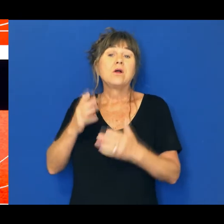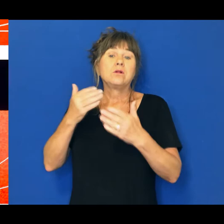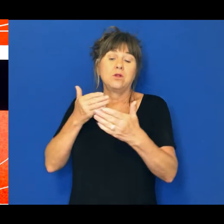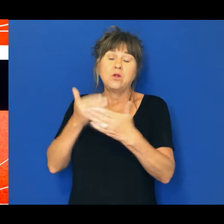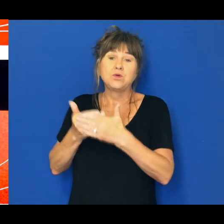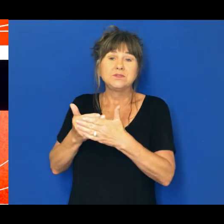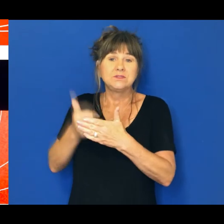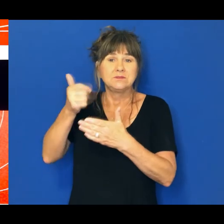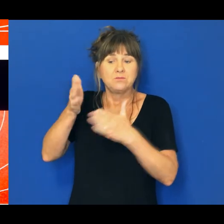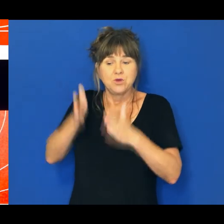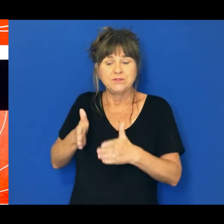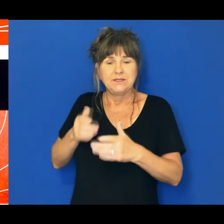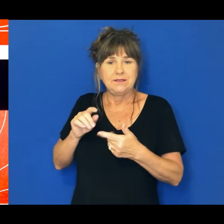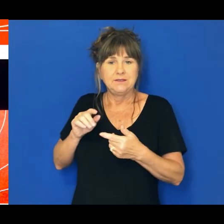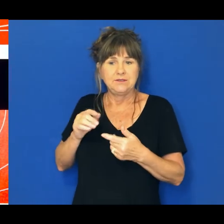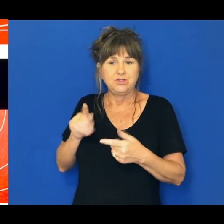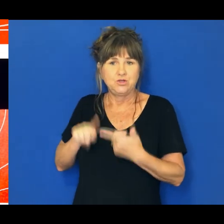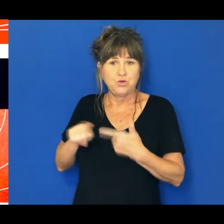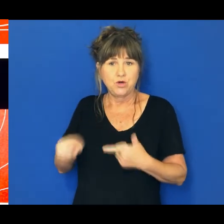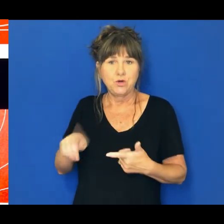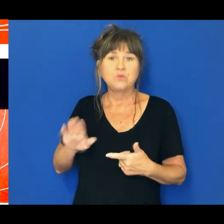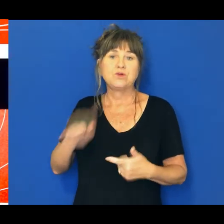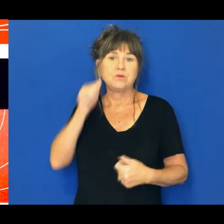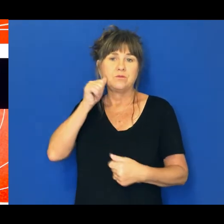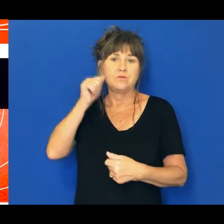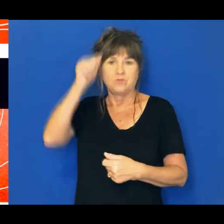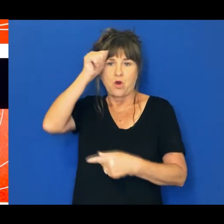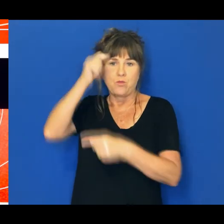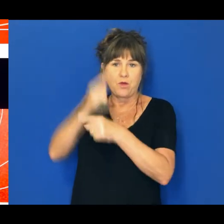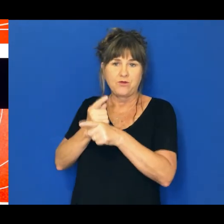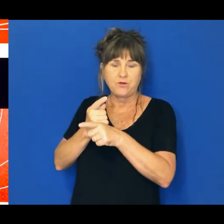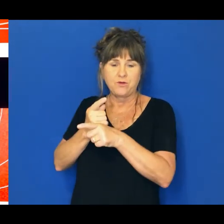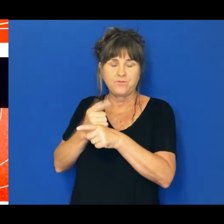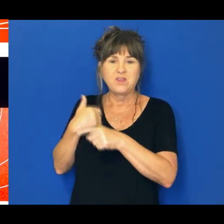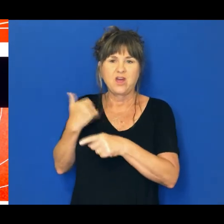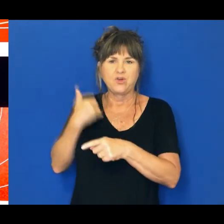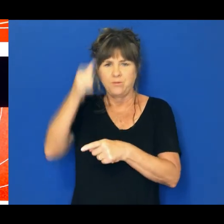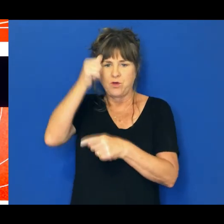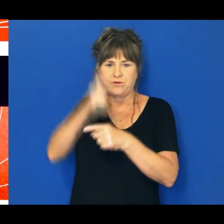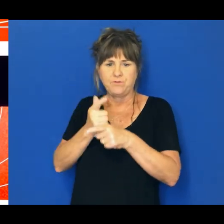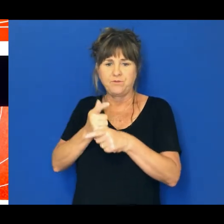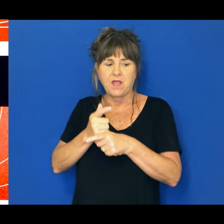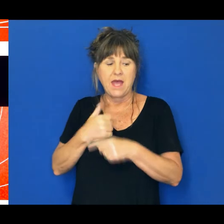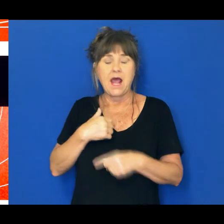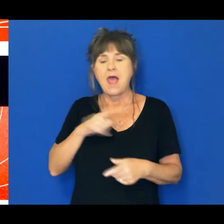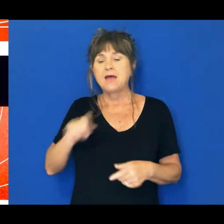her was her little brother. And I said, Levi, do you want to do that? And he said, no, I don't.